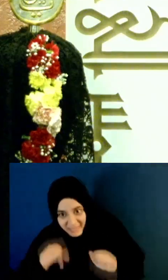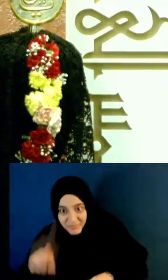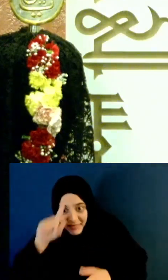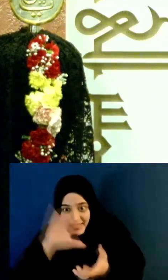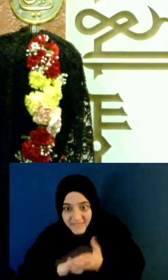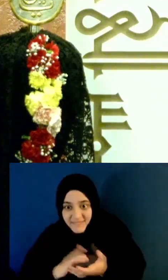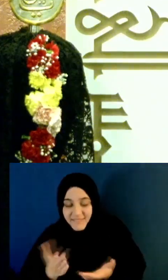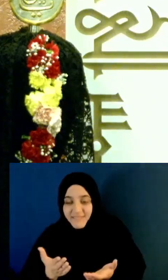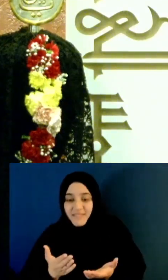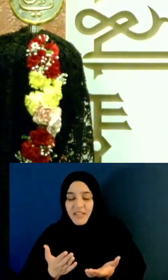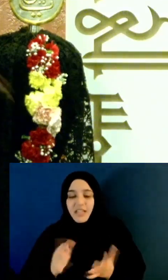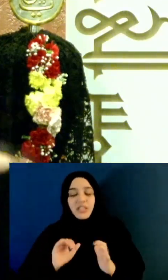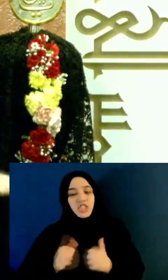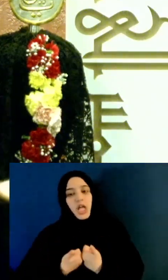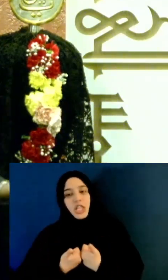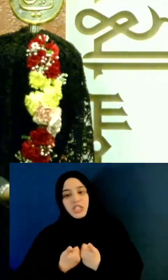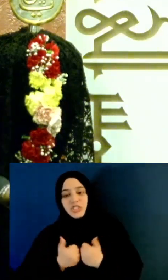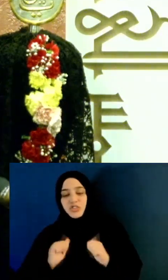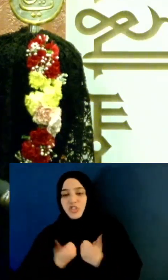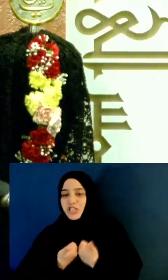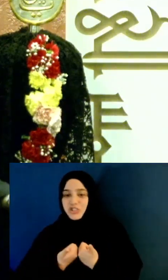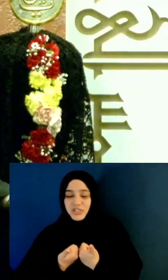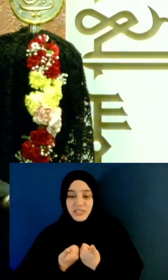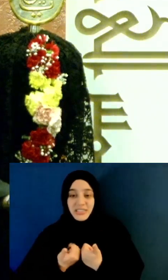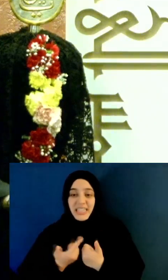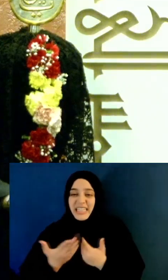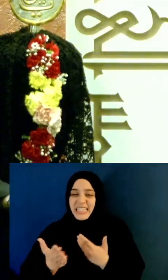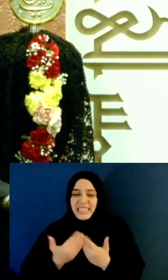It's a challenge. It's easier said than done.